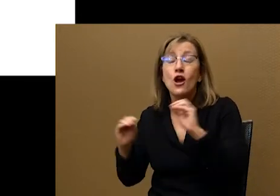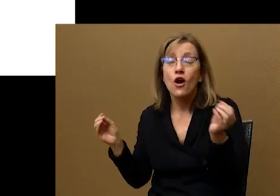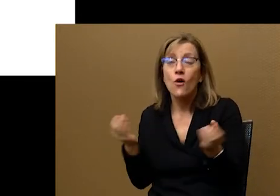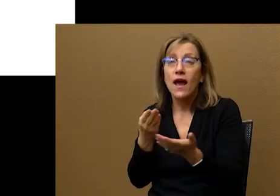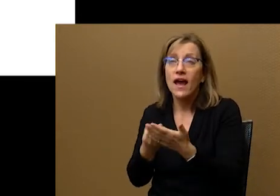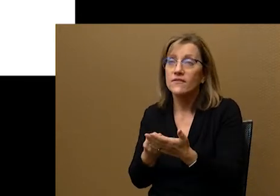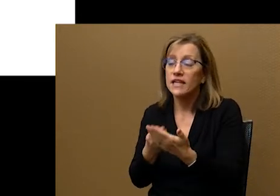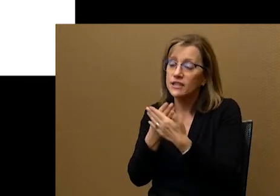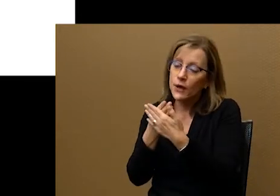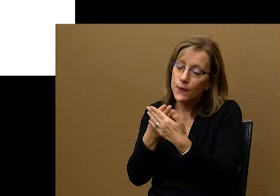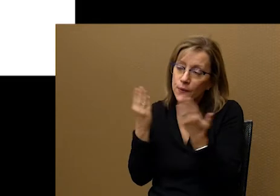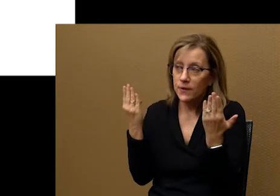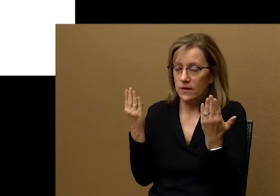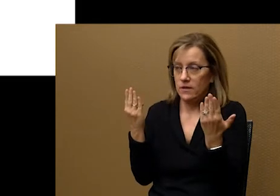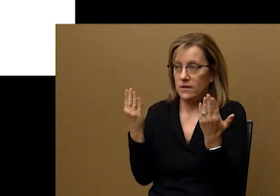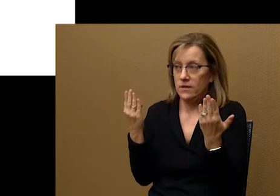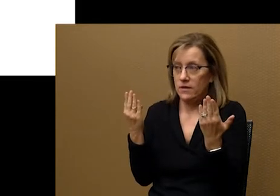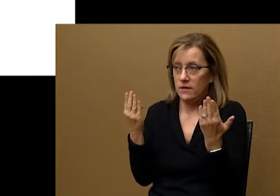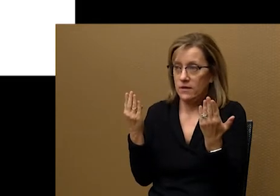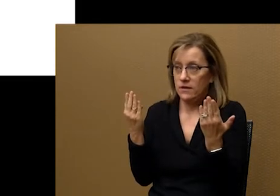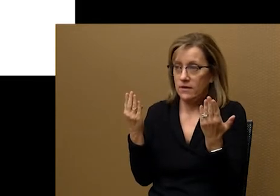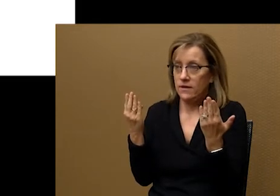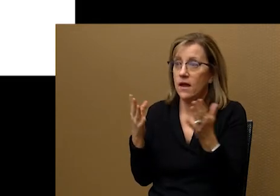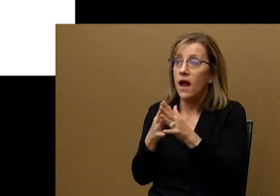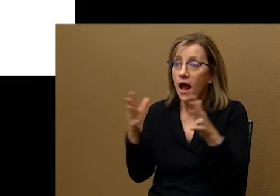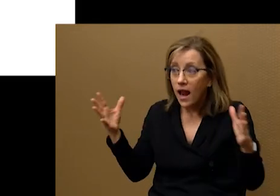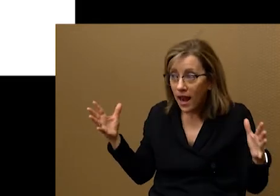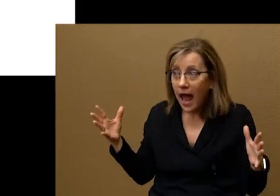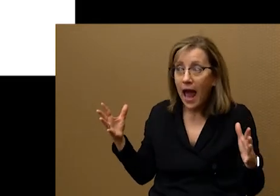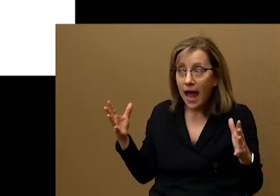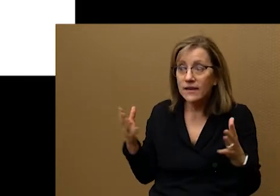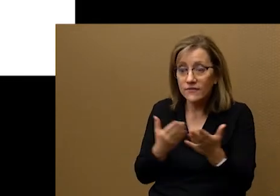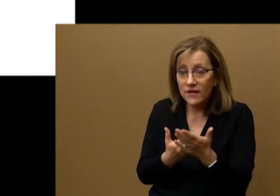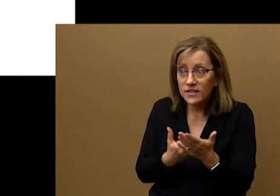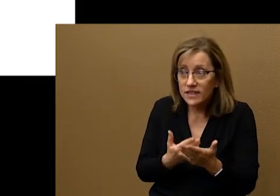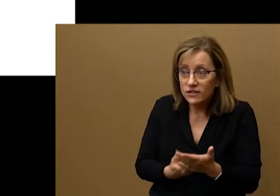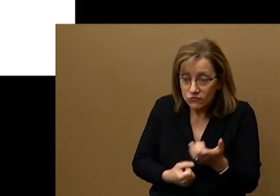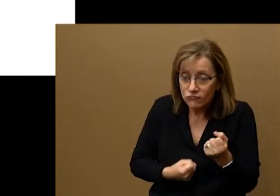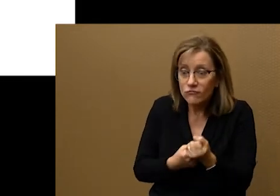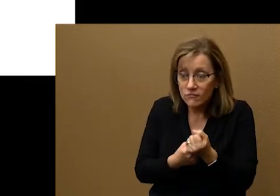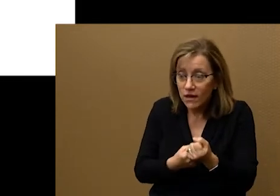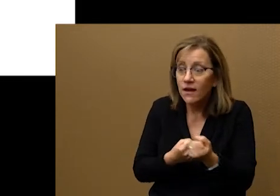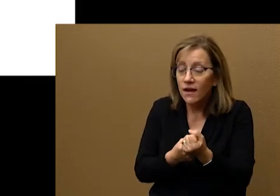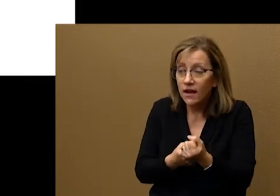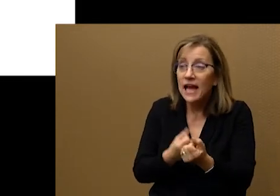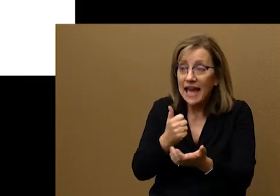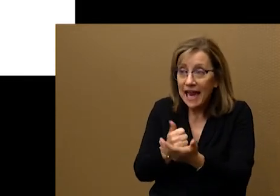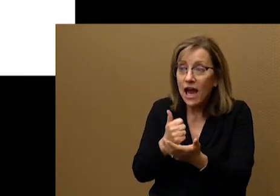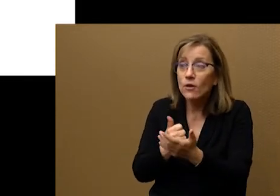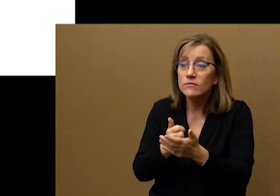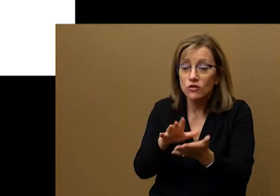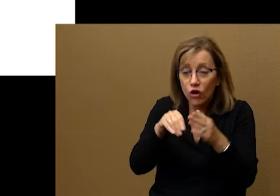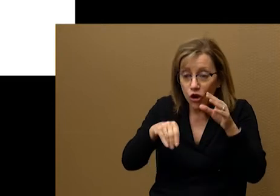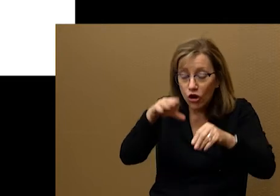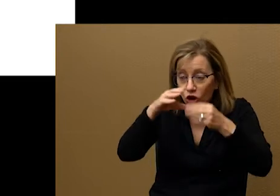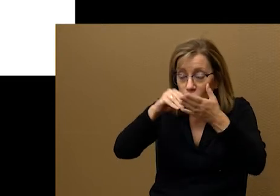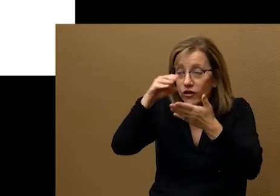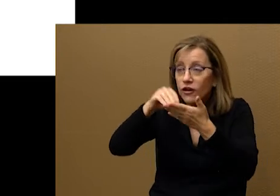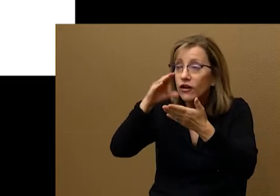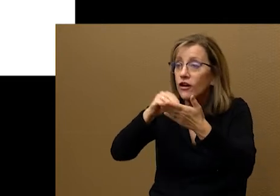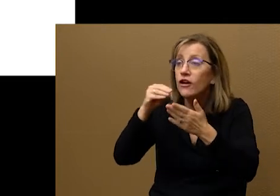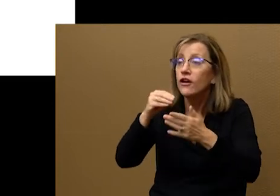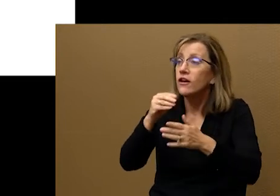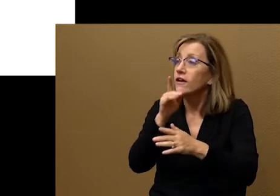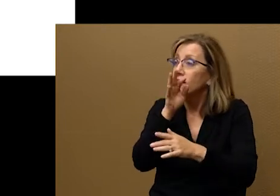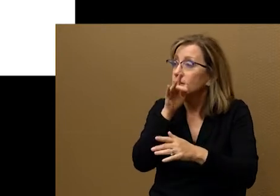skills. There is no evidence at all, and considerable evidence that exposure to sign language helps the acquisition of language, including